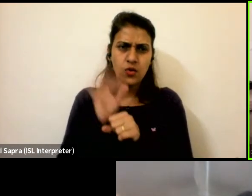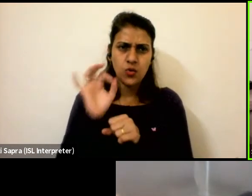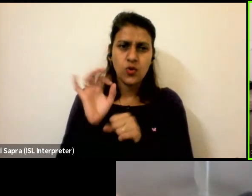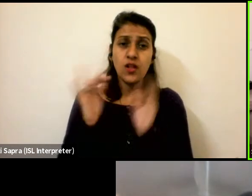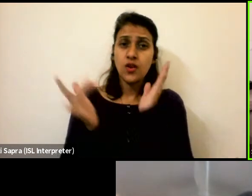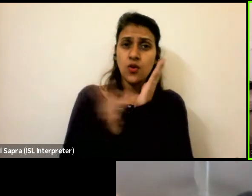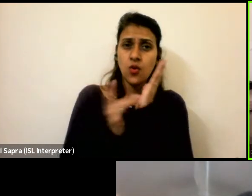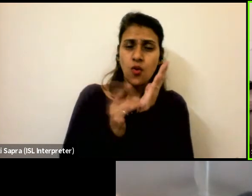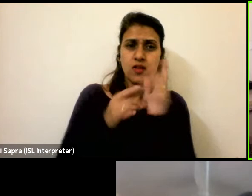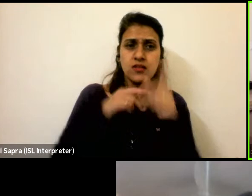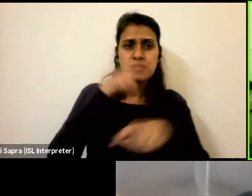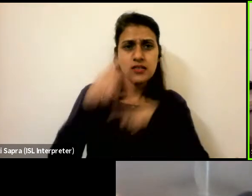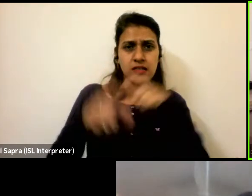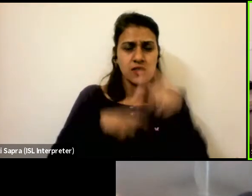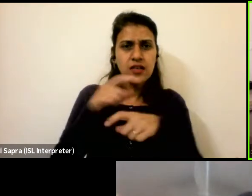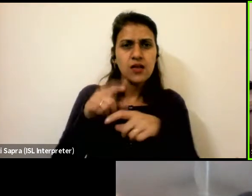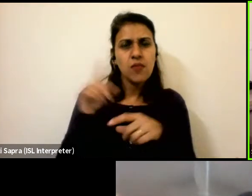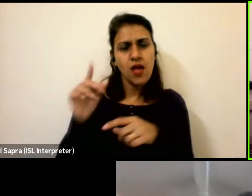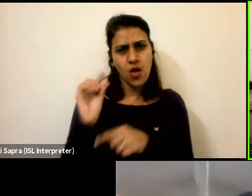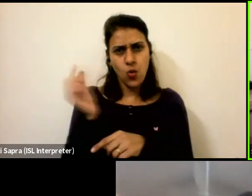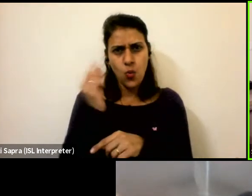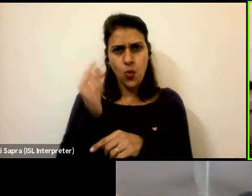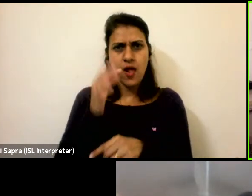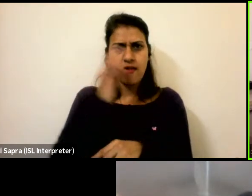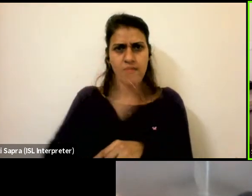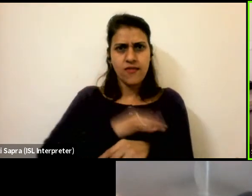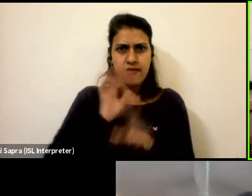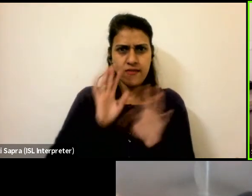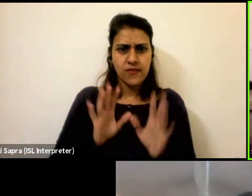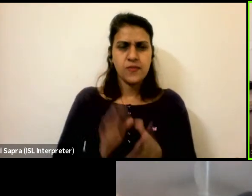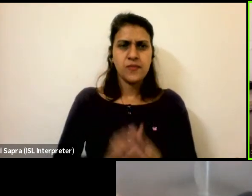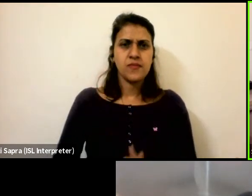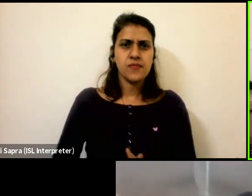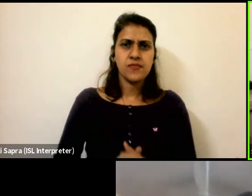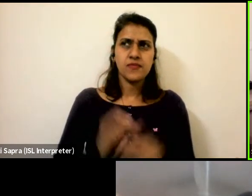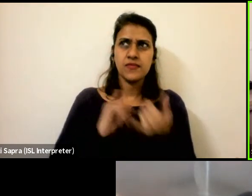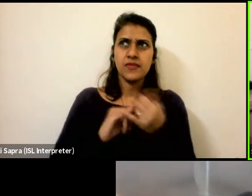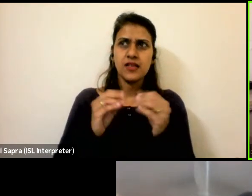what else can technology do? You mentioned some things that you did in SBI.